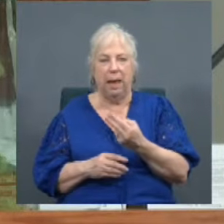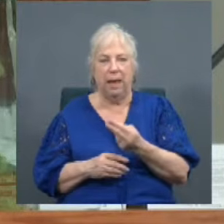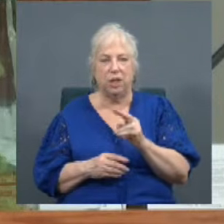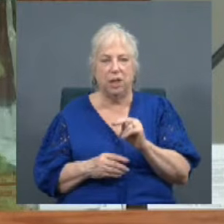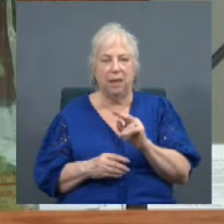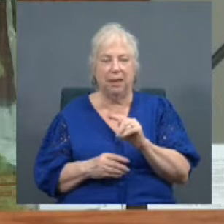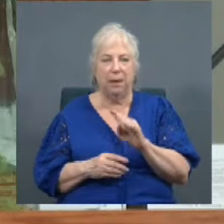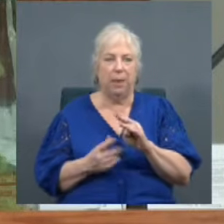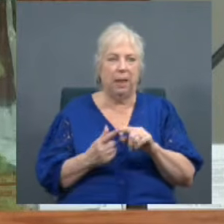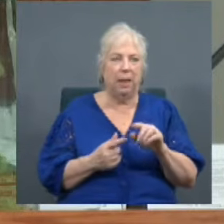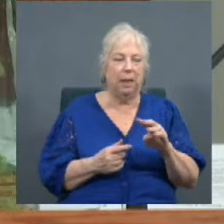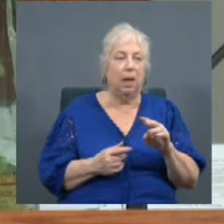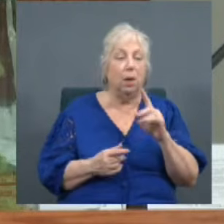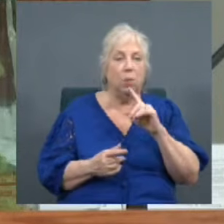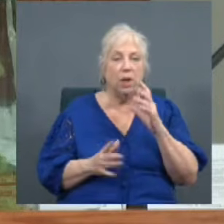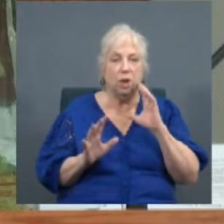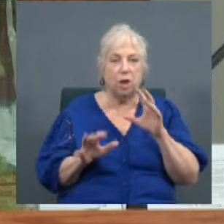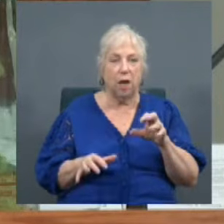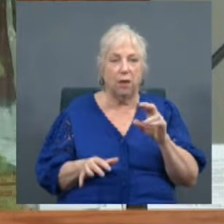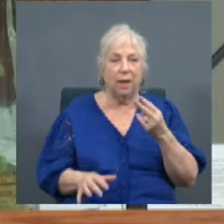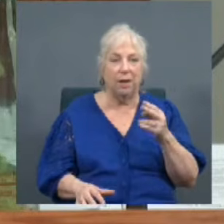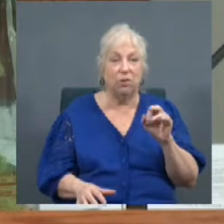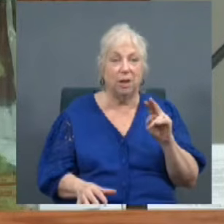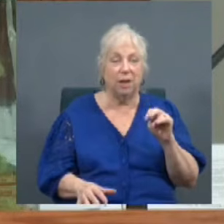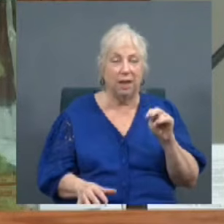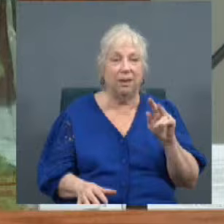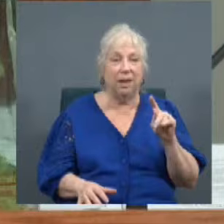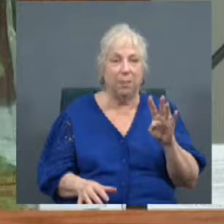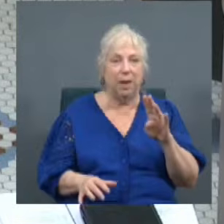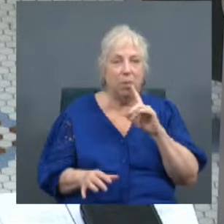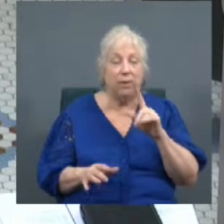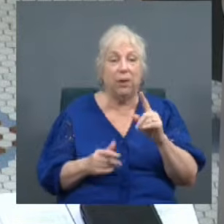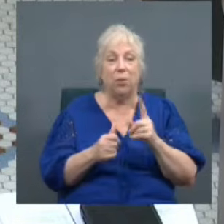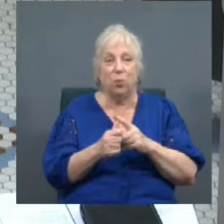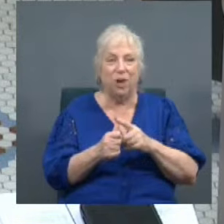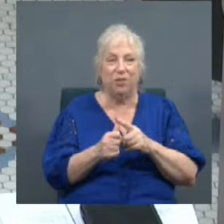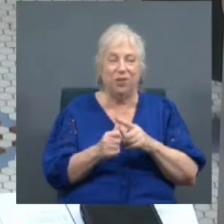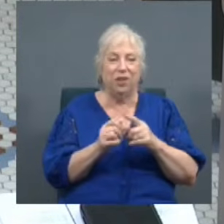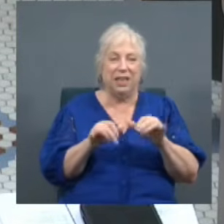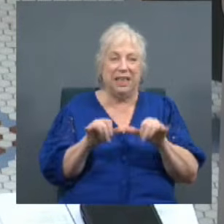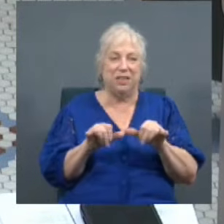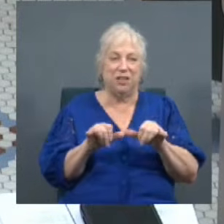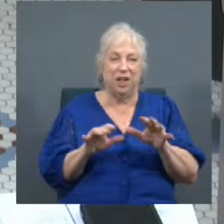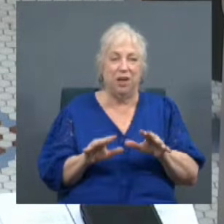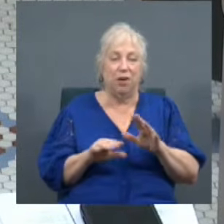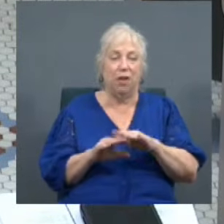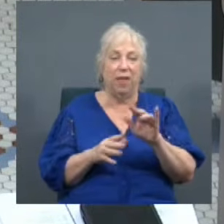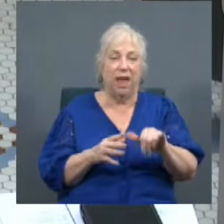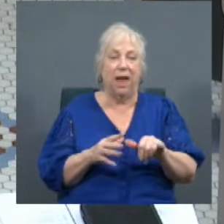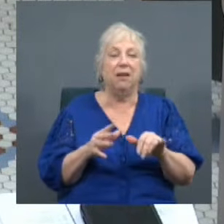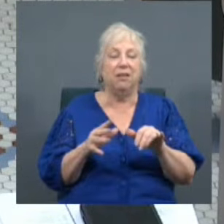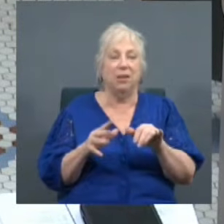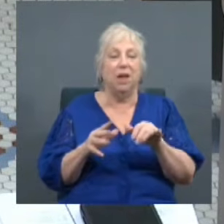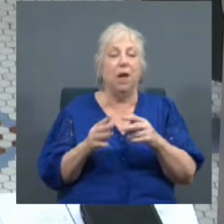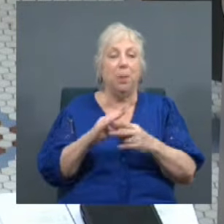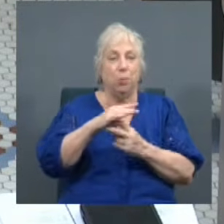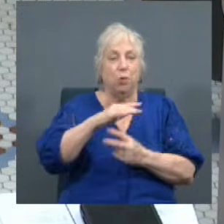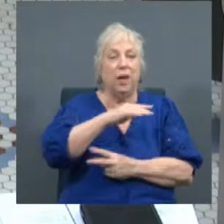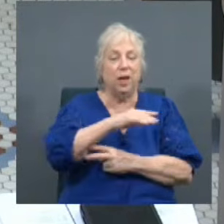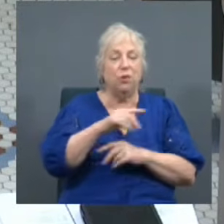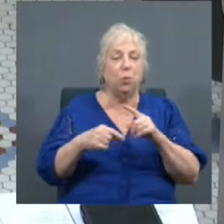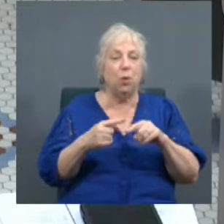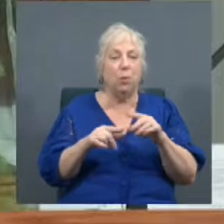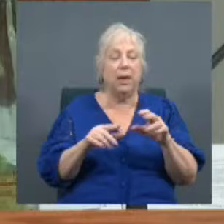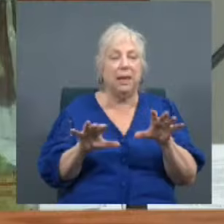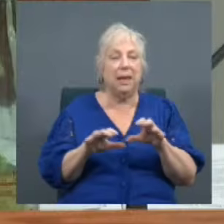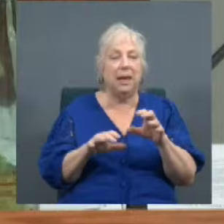Would it shock you to know that HNTB was the original engineer on that bridge when they did a pier removal? They built